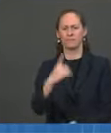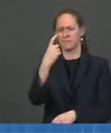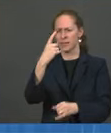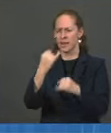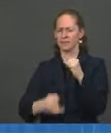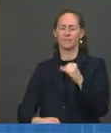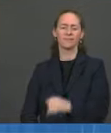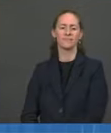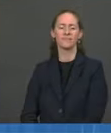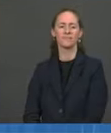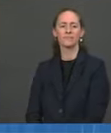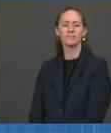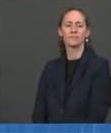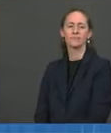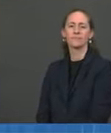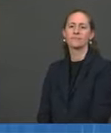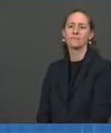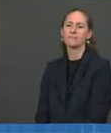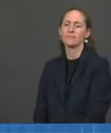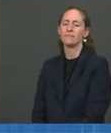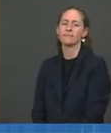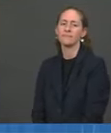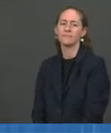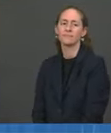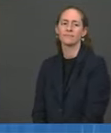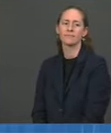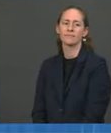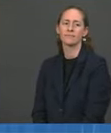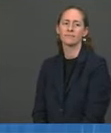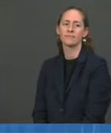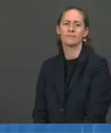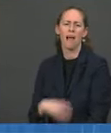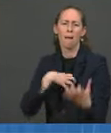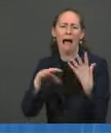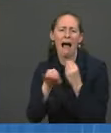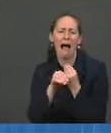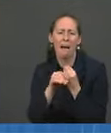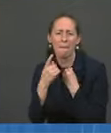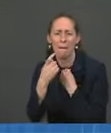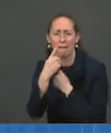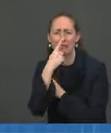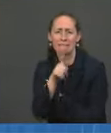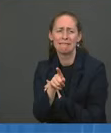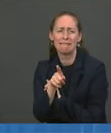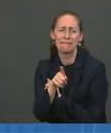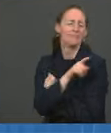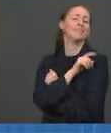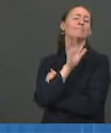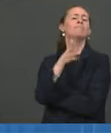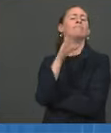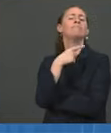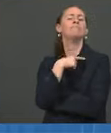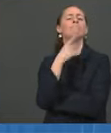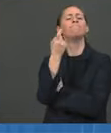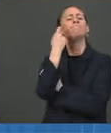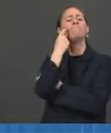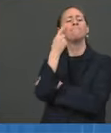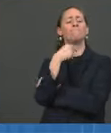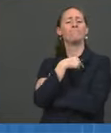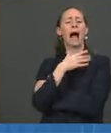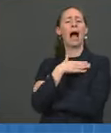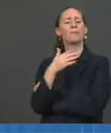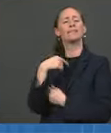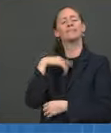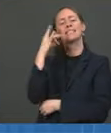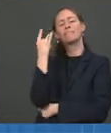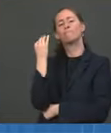Yep. Jeff, could I actually add one thing to your last comment? Please. So Cheryl, to your question also, I want to, 2 points I just want to emphasize